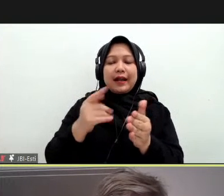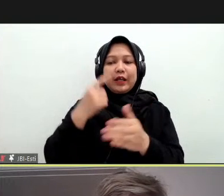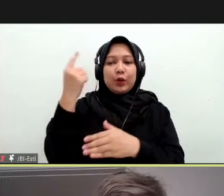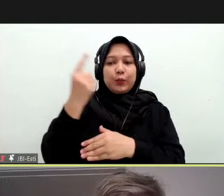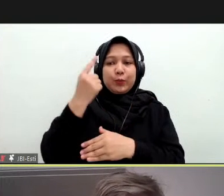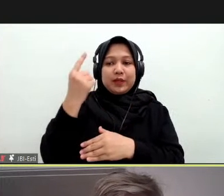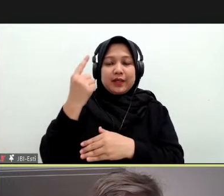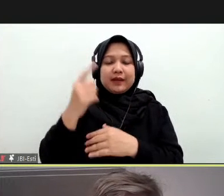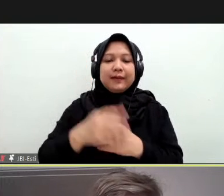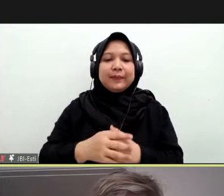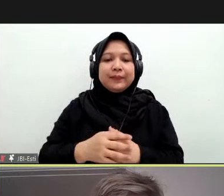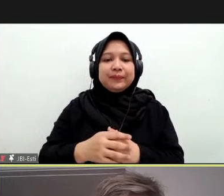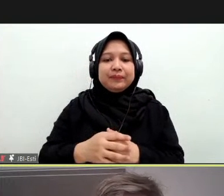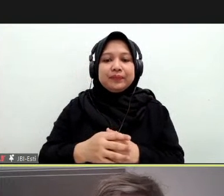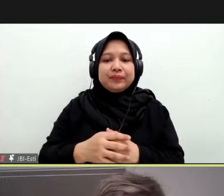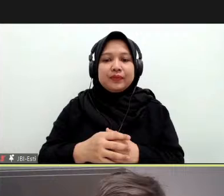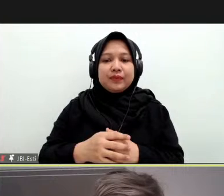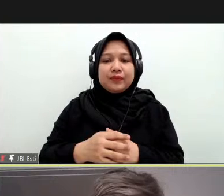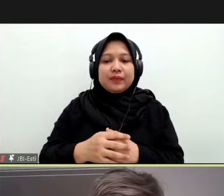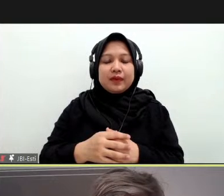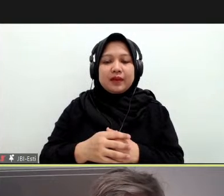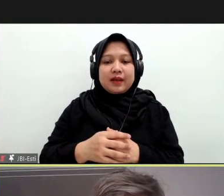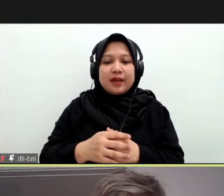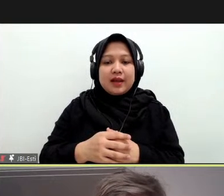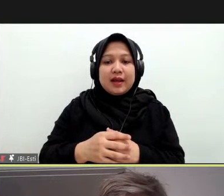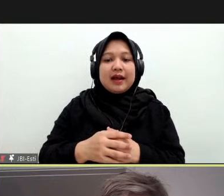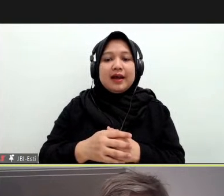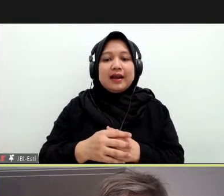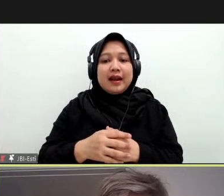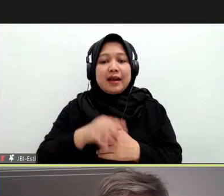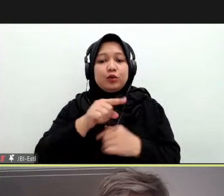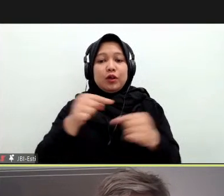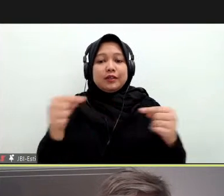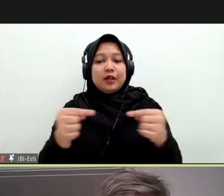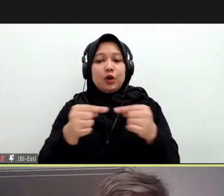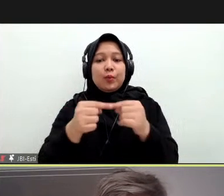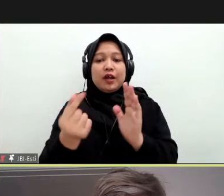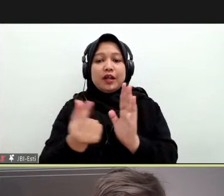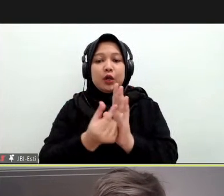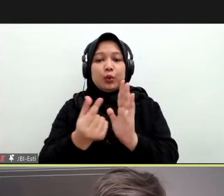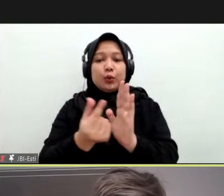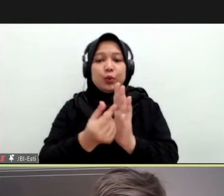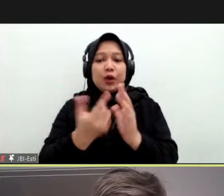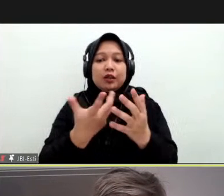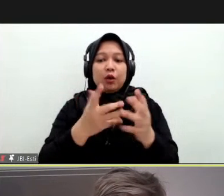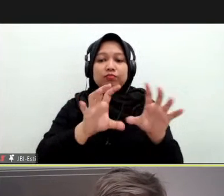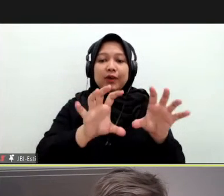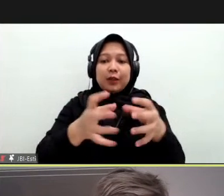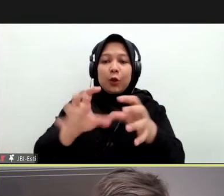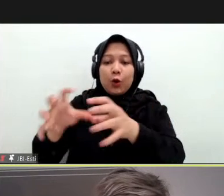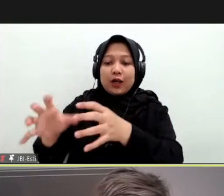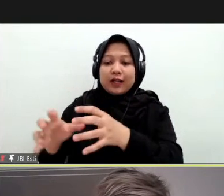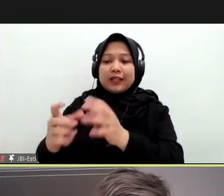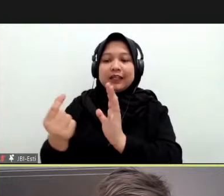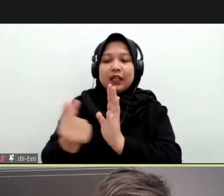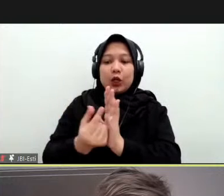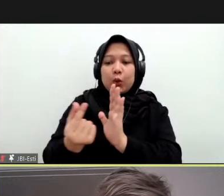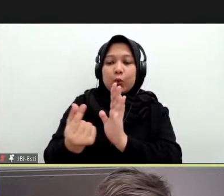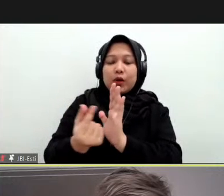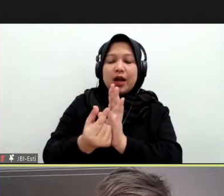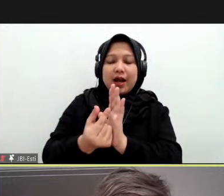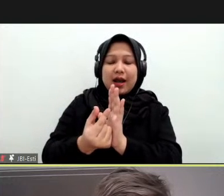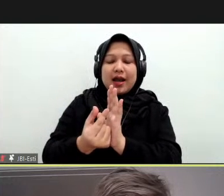other laws such as tax laws, counterterrorism measures, national security laws, foreign agent laws, and so on.